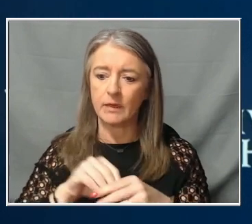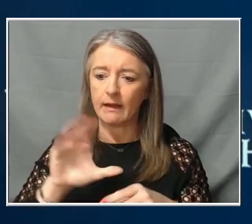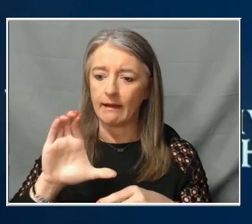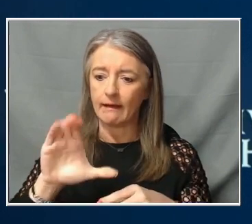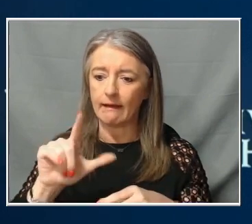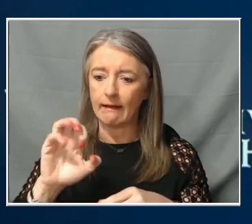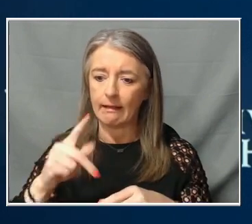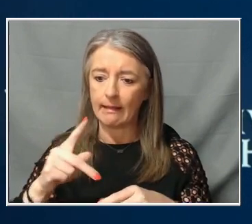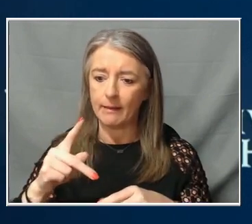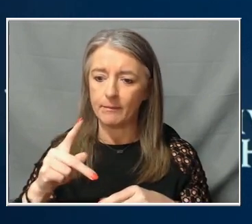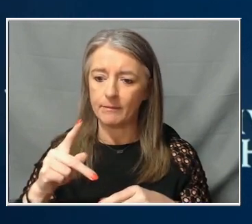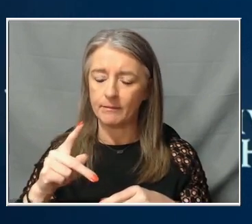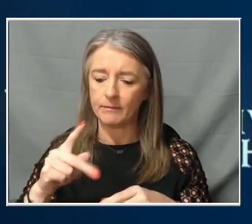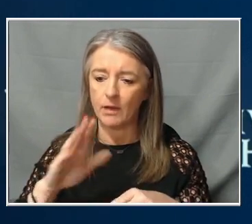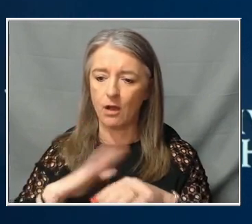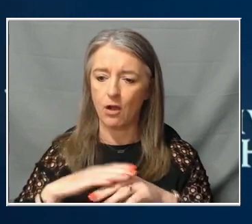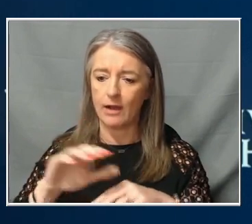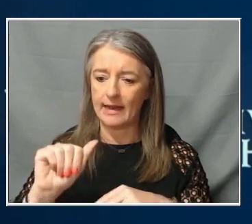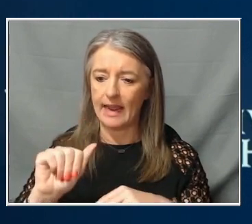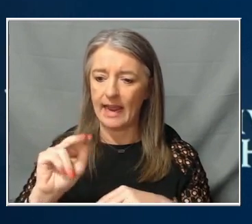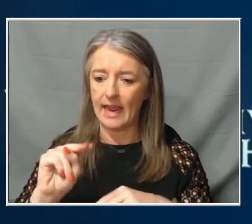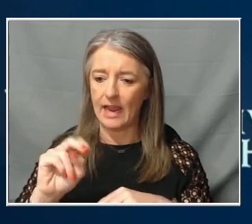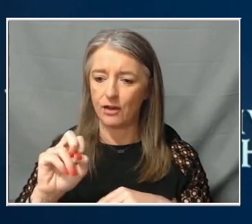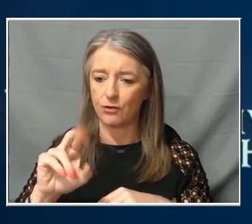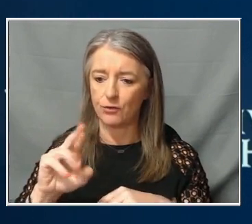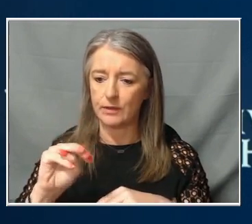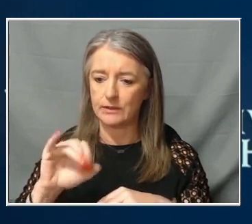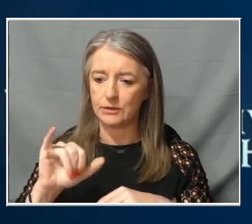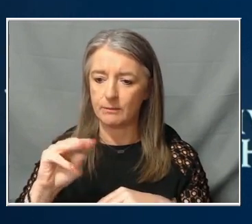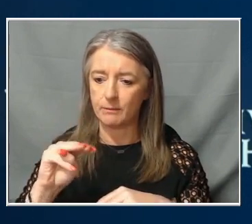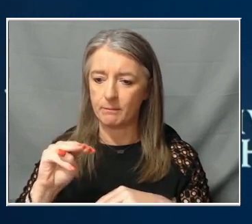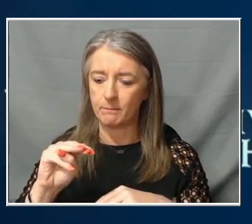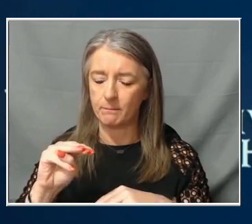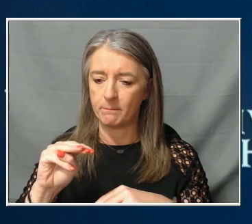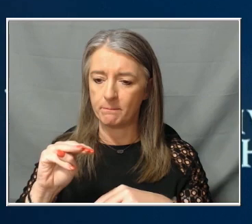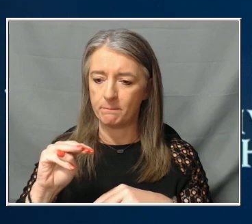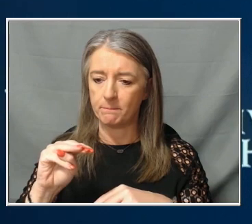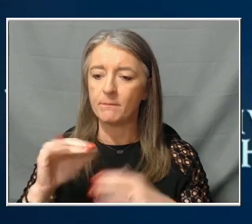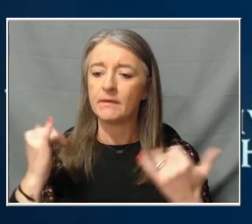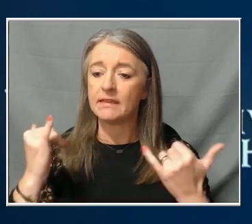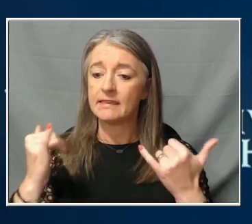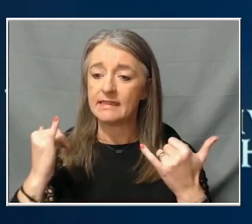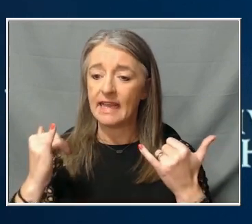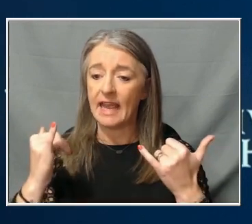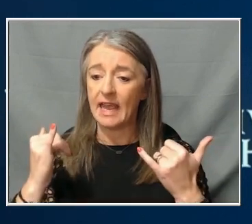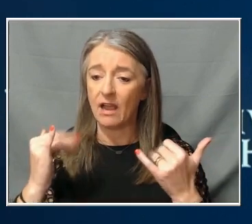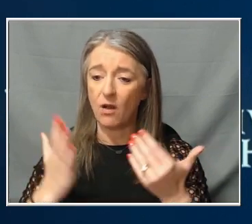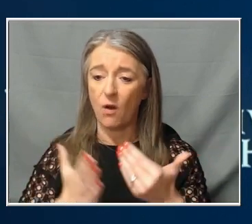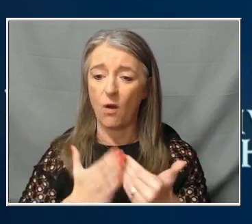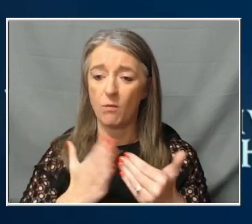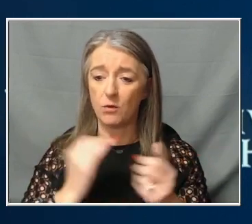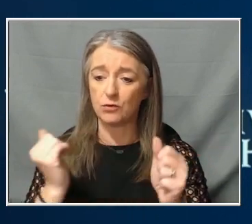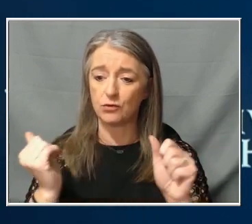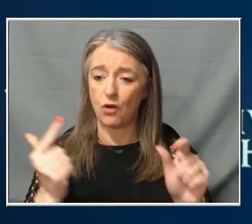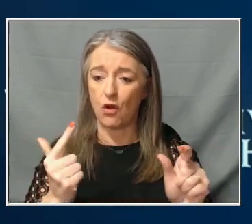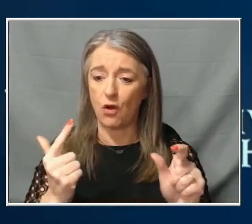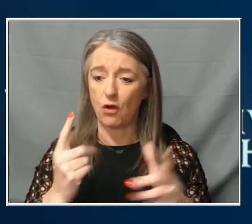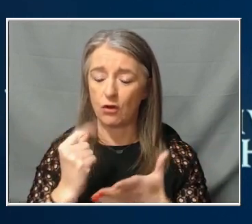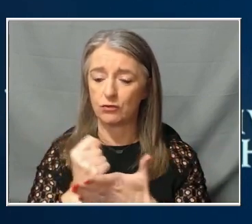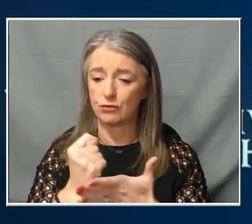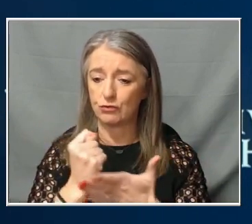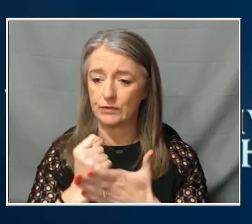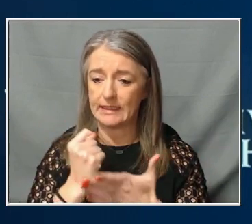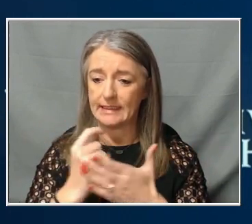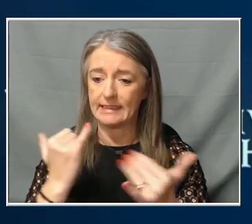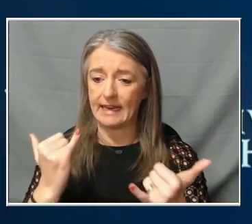the neck of an aneurysm, which is a little blister on a blood vessel. And nowadays, almost all of those are treated